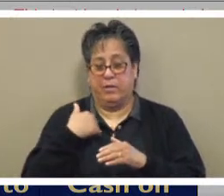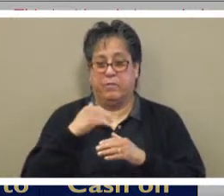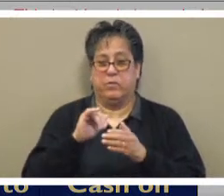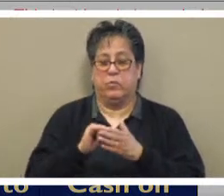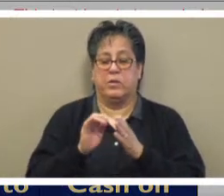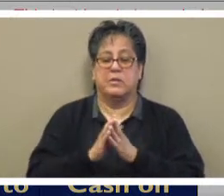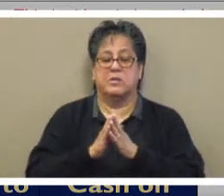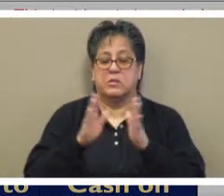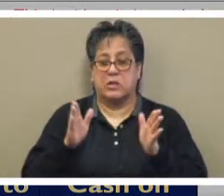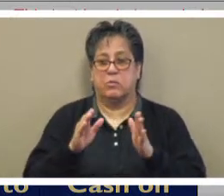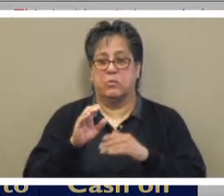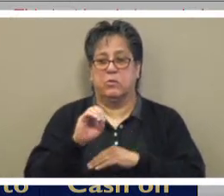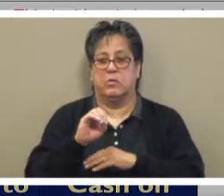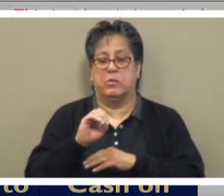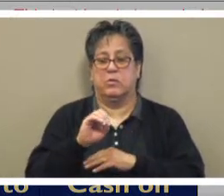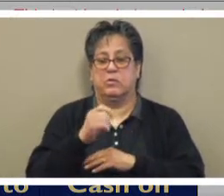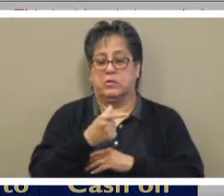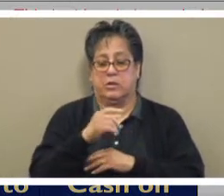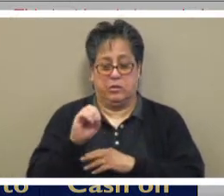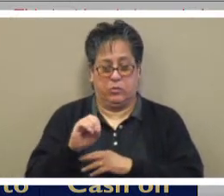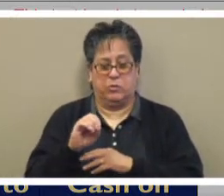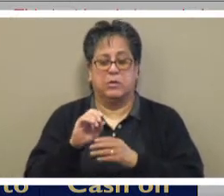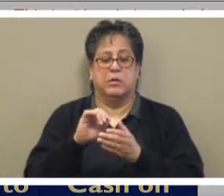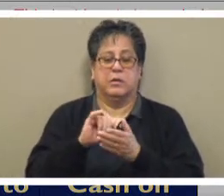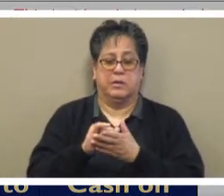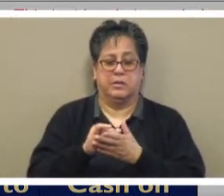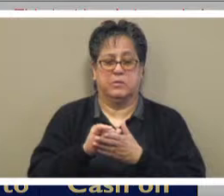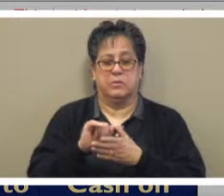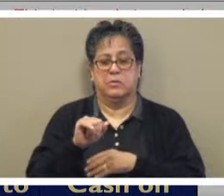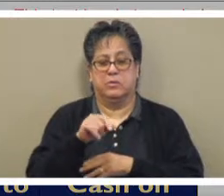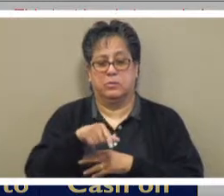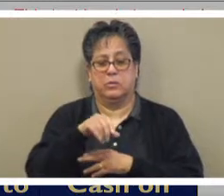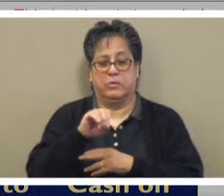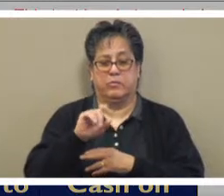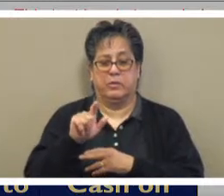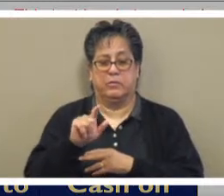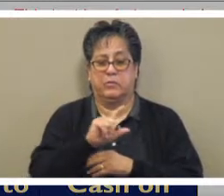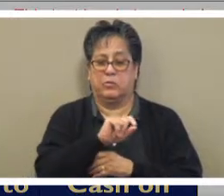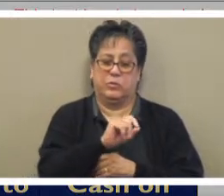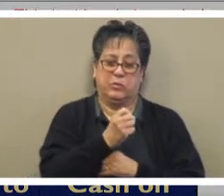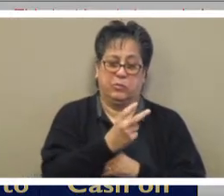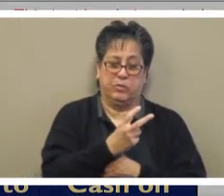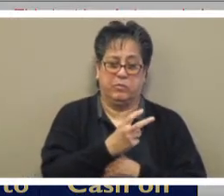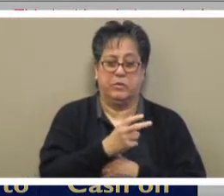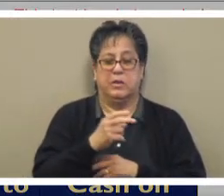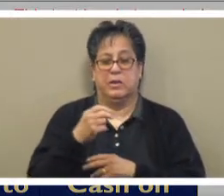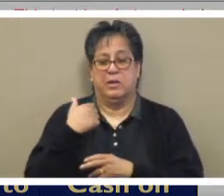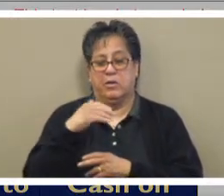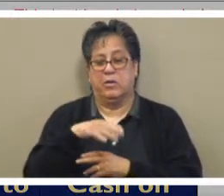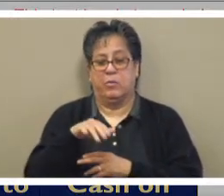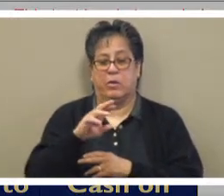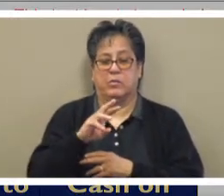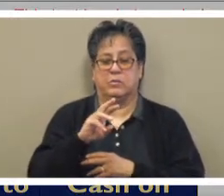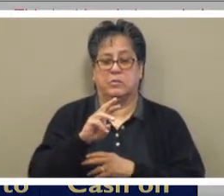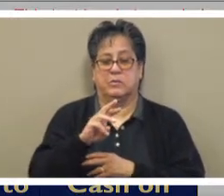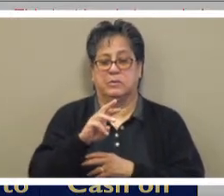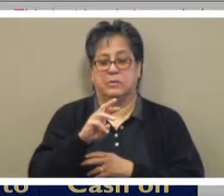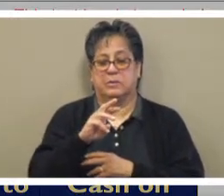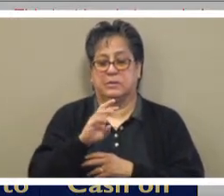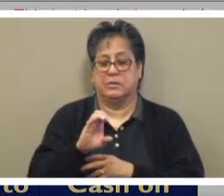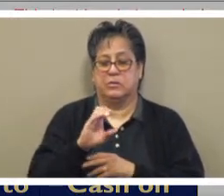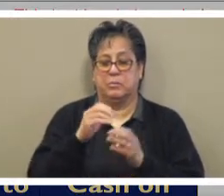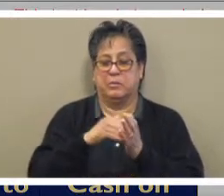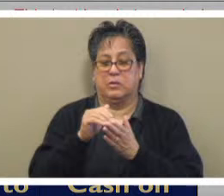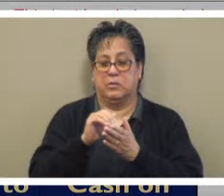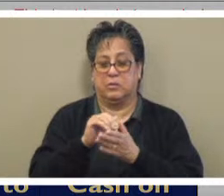obligation bonds, so between the quality of life, public safety, community progress, we have approximately $601 million left to be